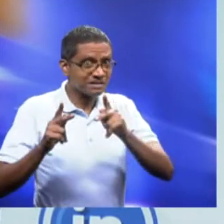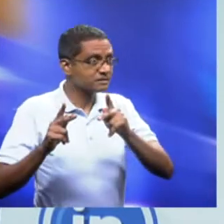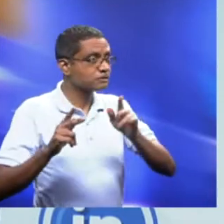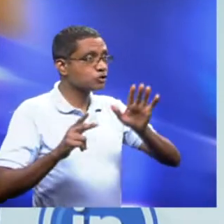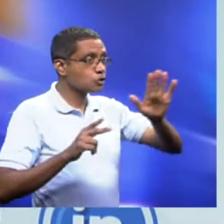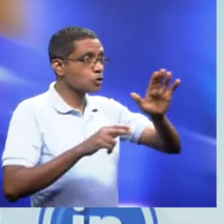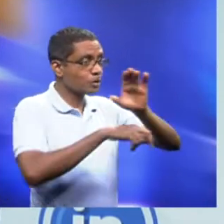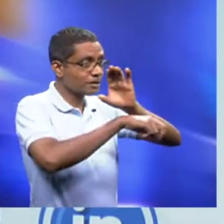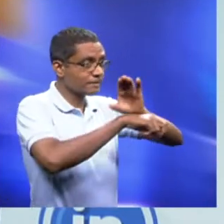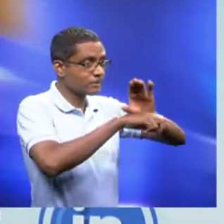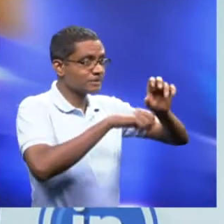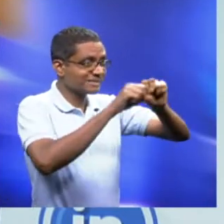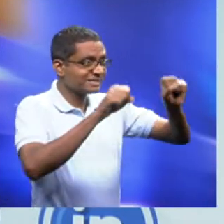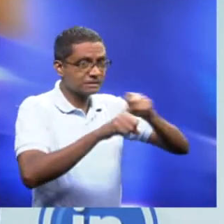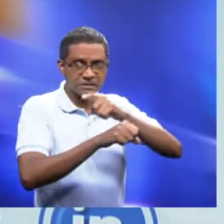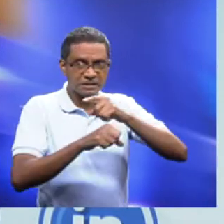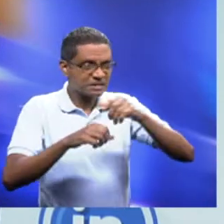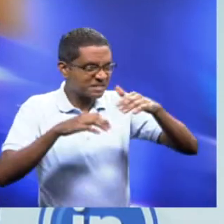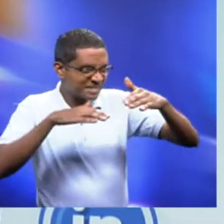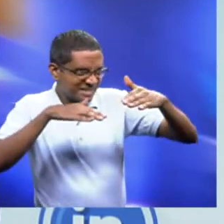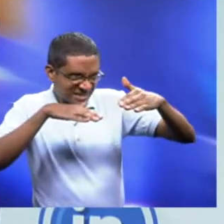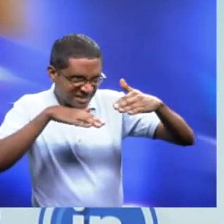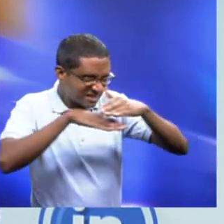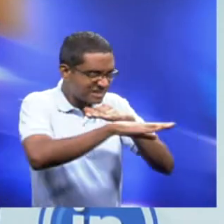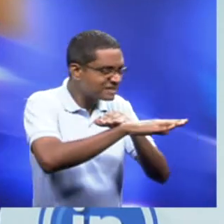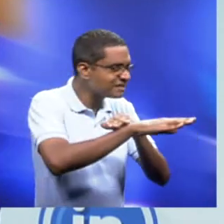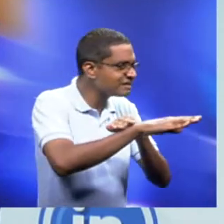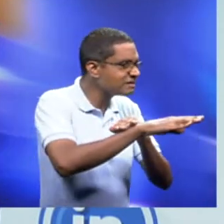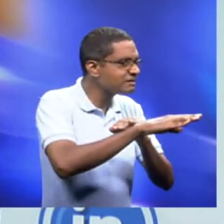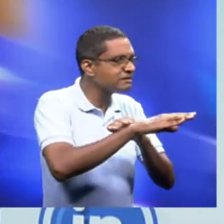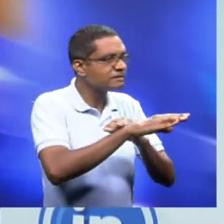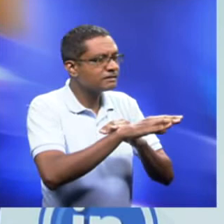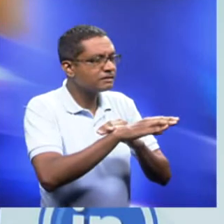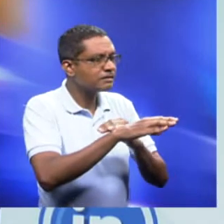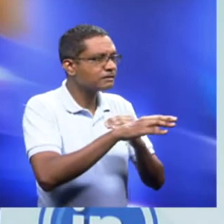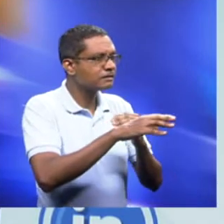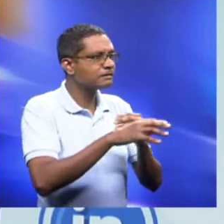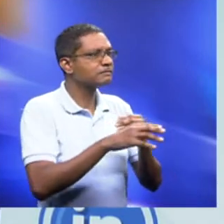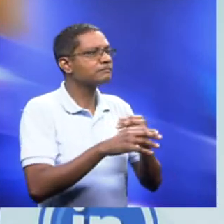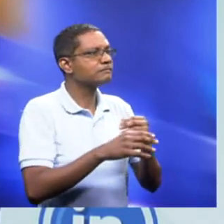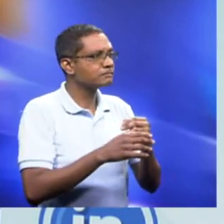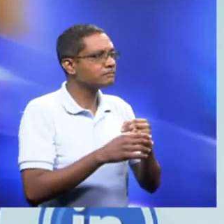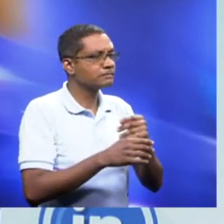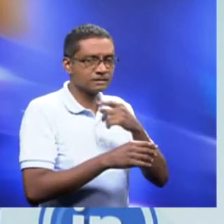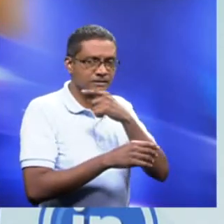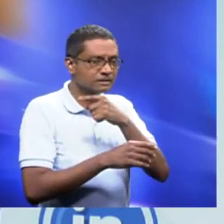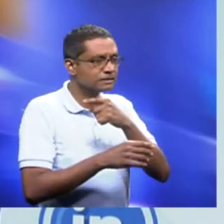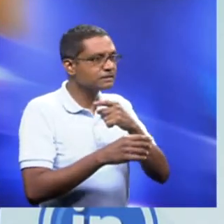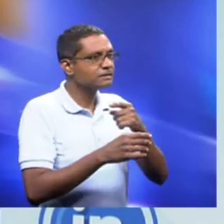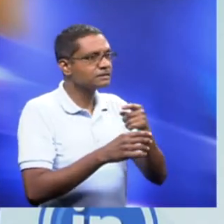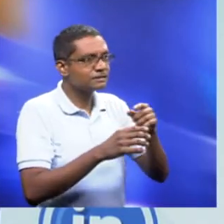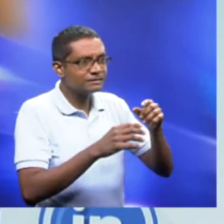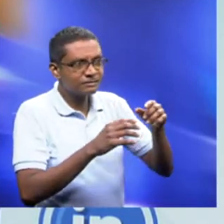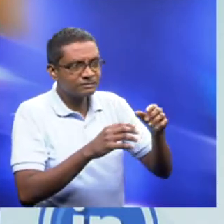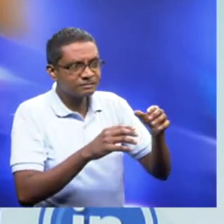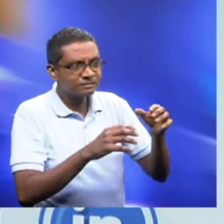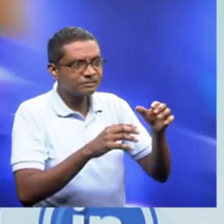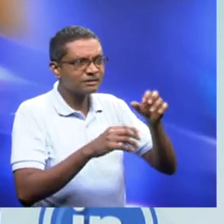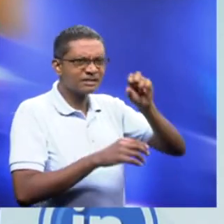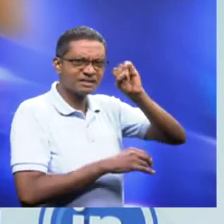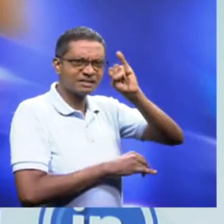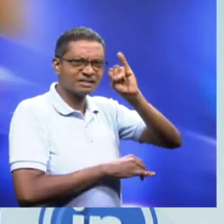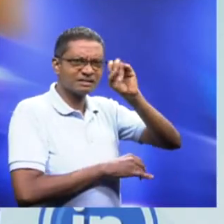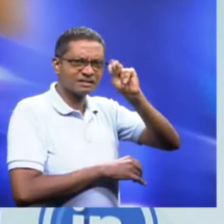and encrypt the data on your device or your system. And when they encrypt the data on